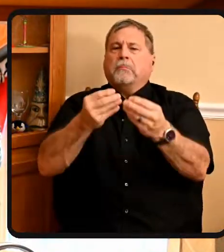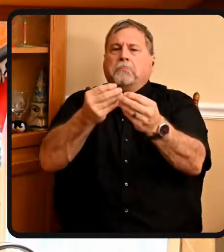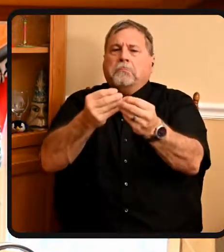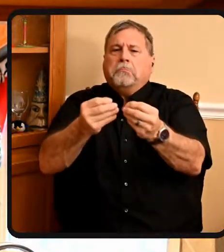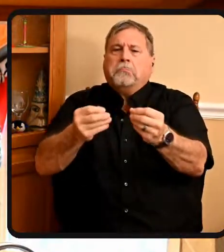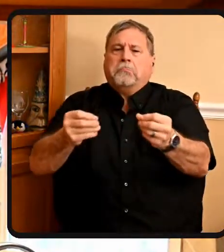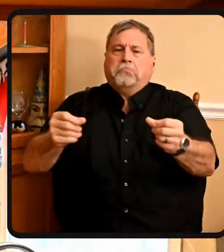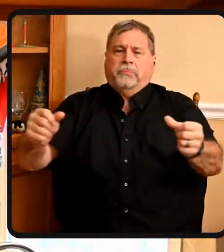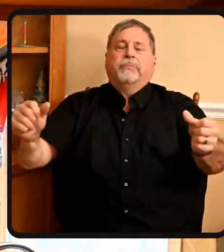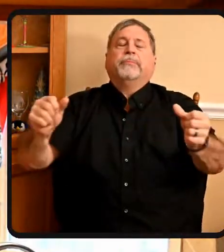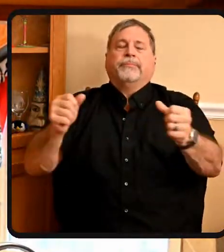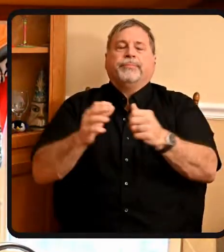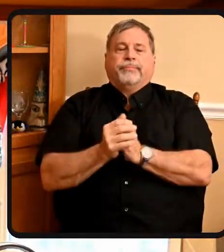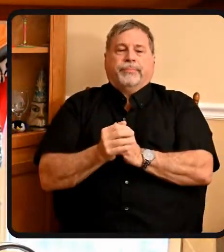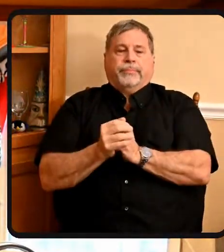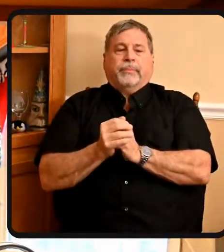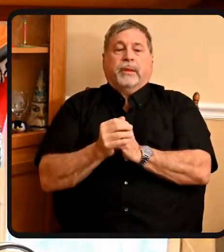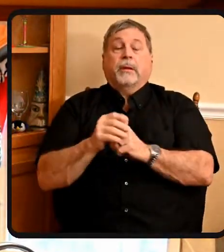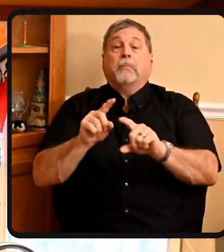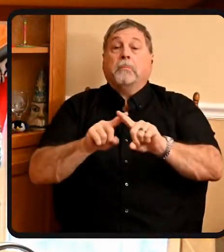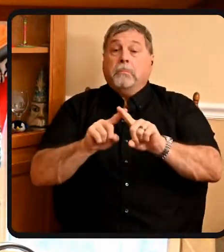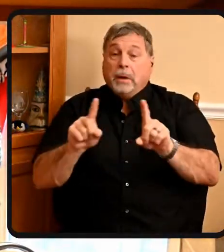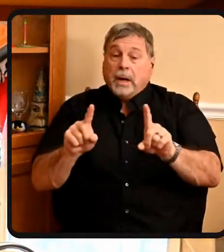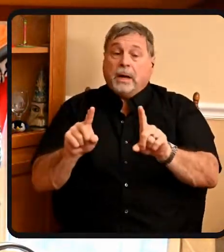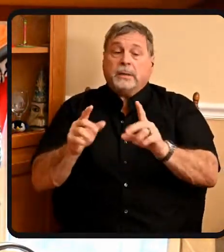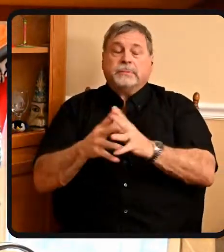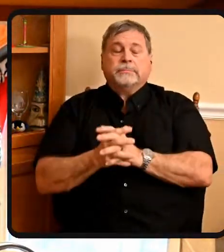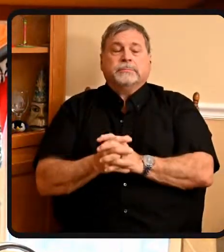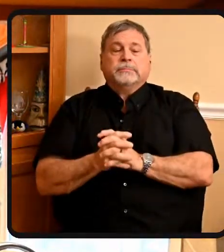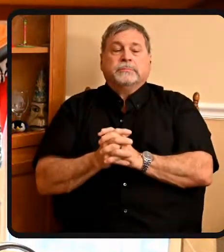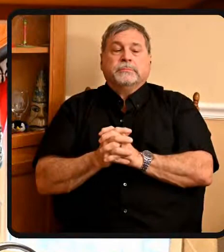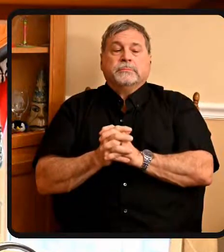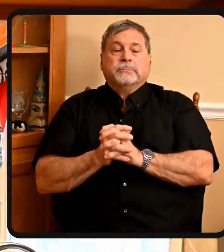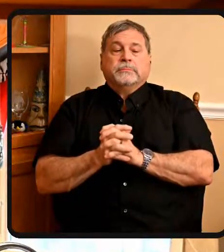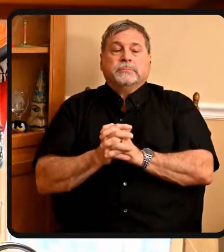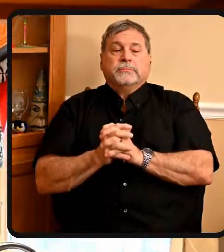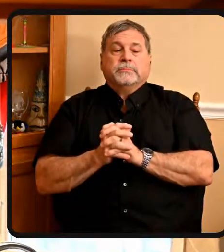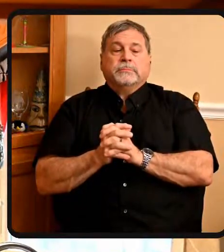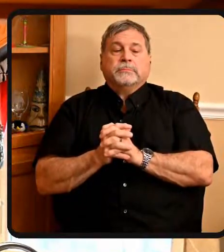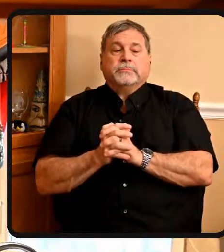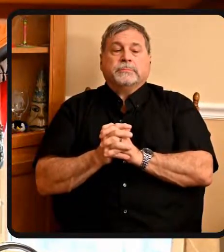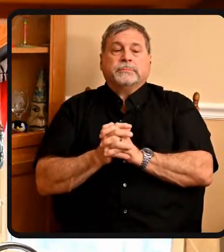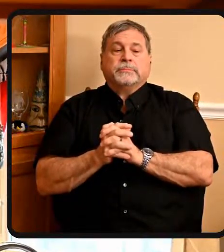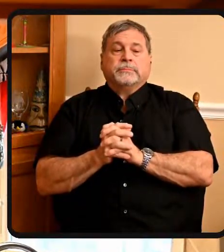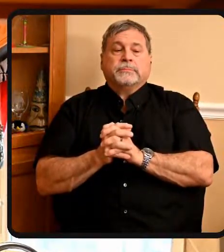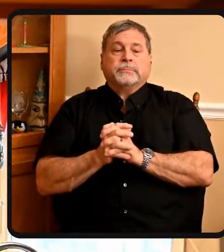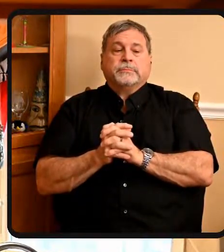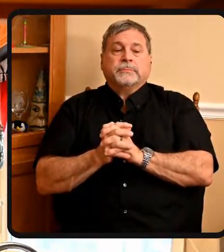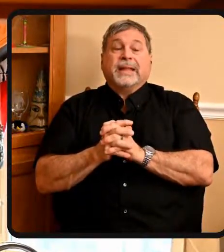actually make it come back to a usable consistency. But